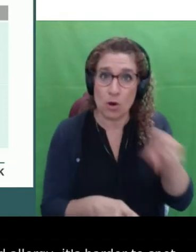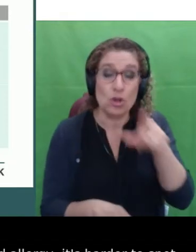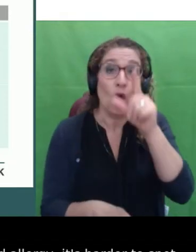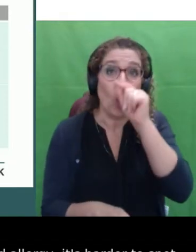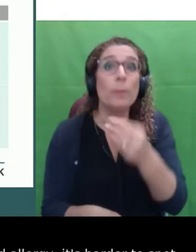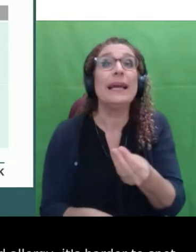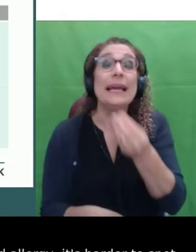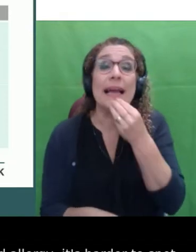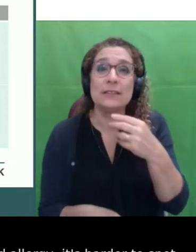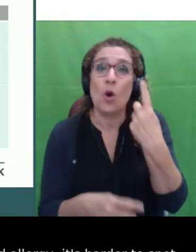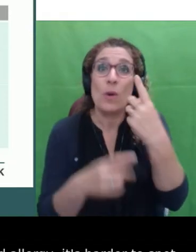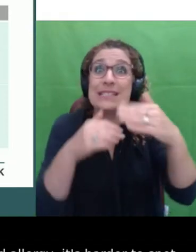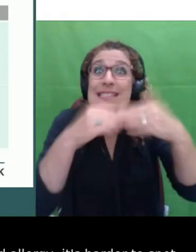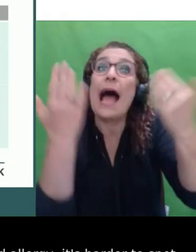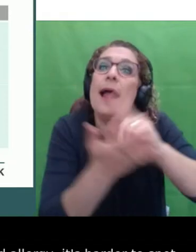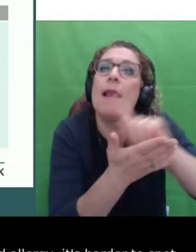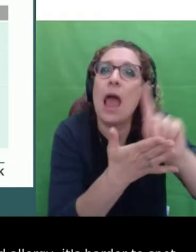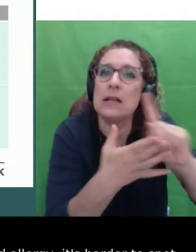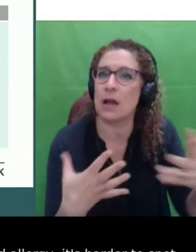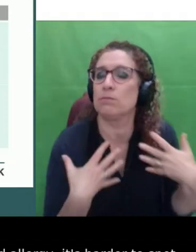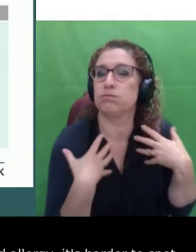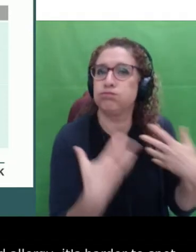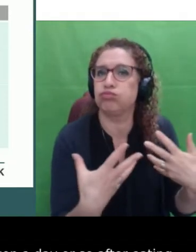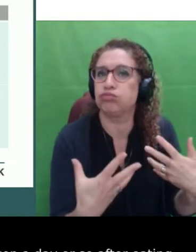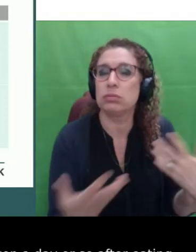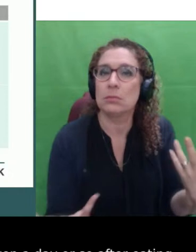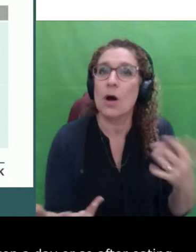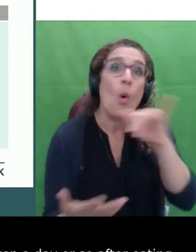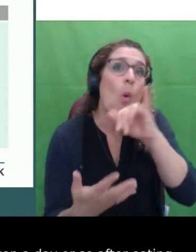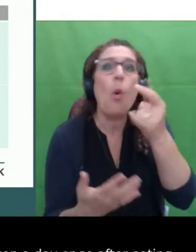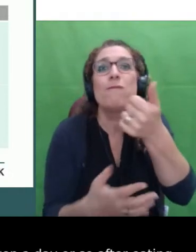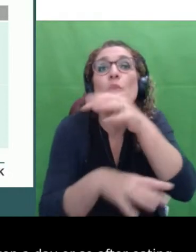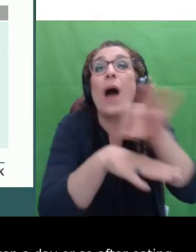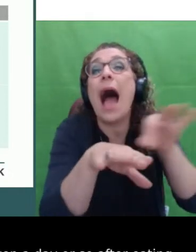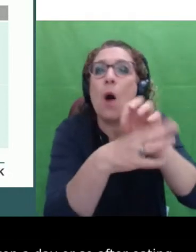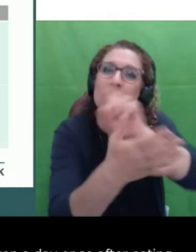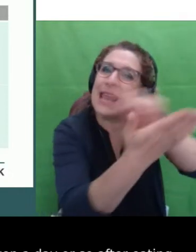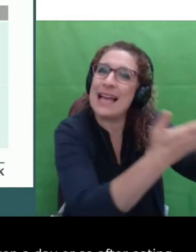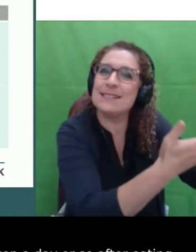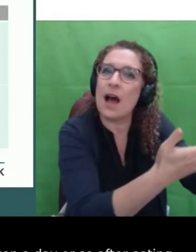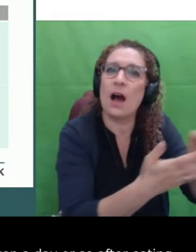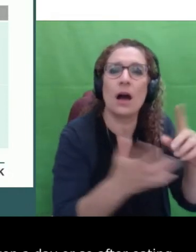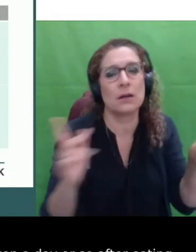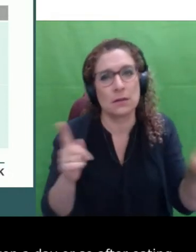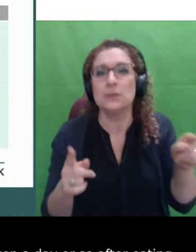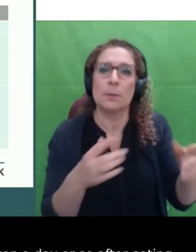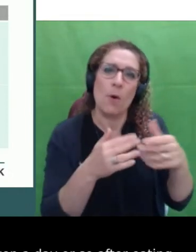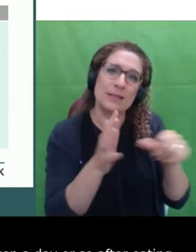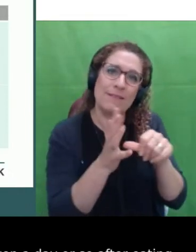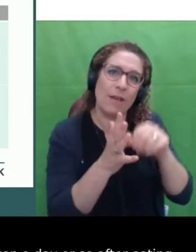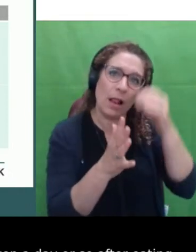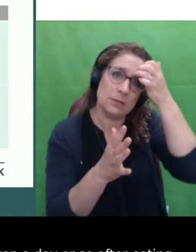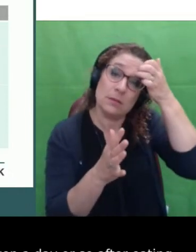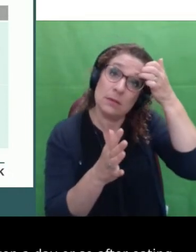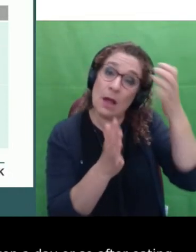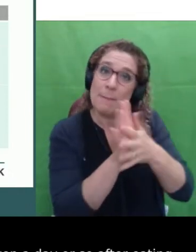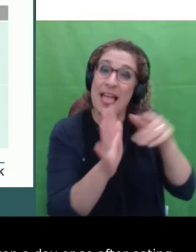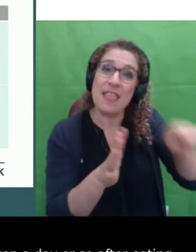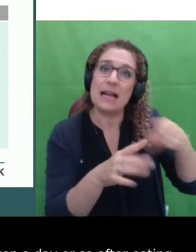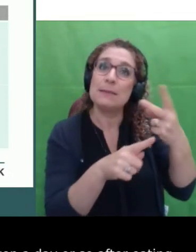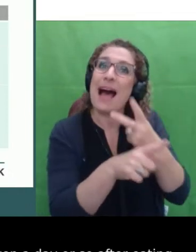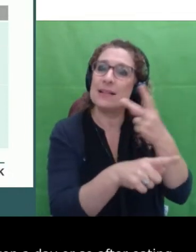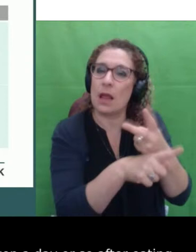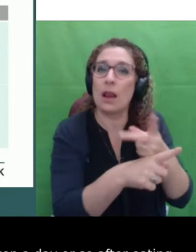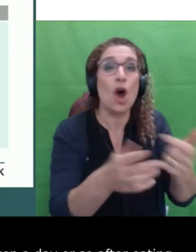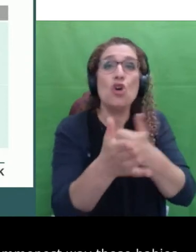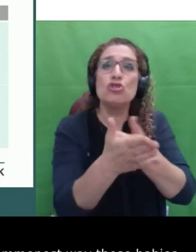food and it has to be about pattern recognition so being aware the commonest way these babies tend to present is they come in with either